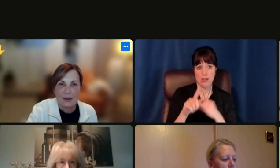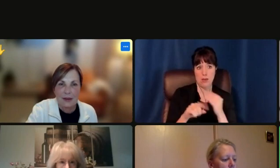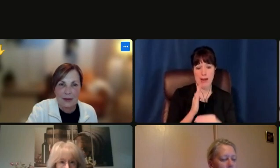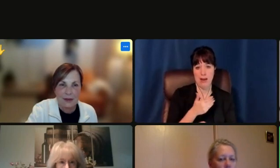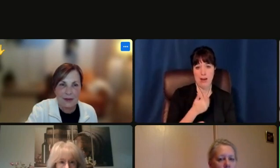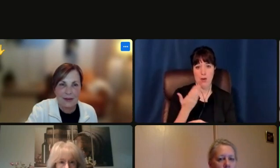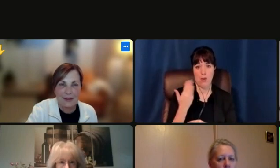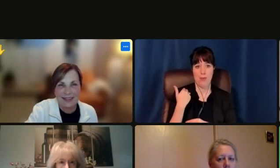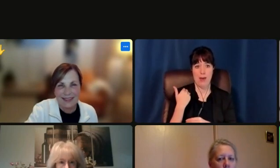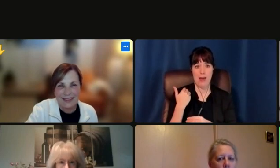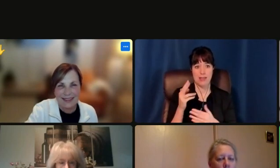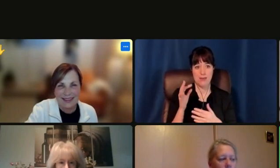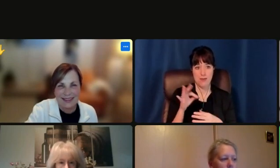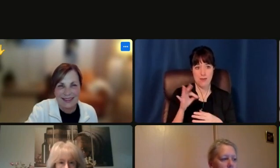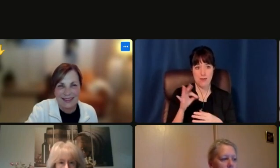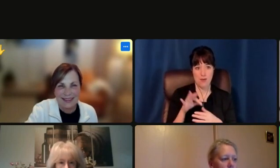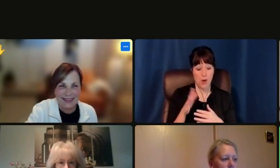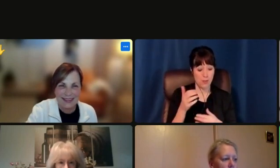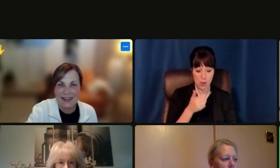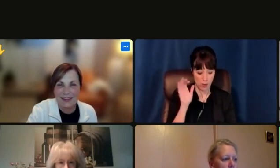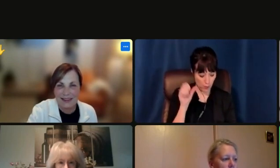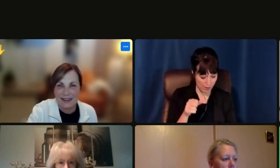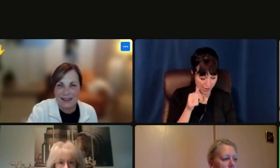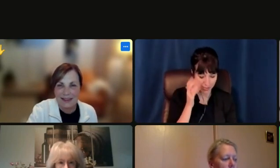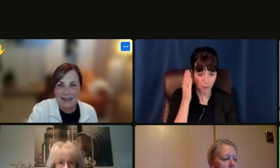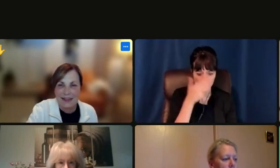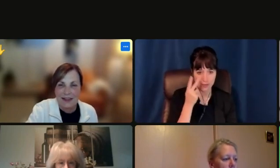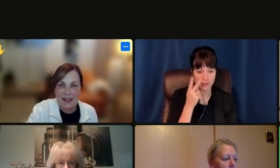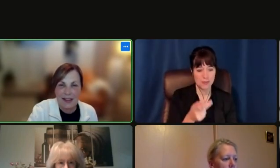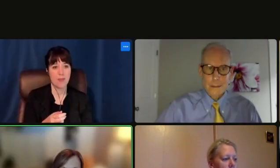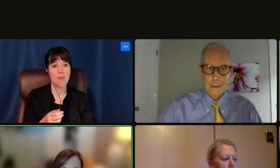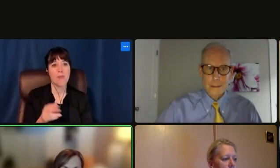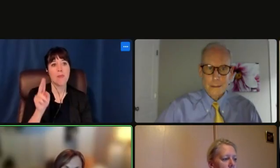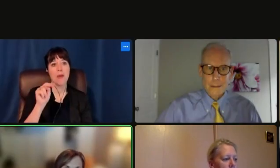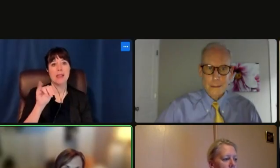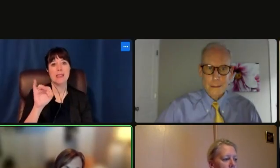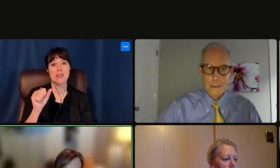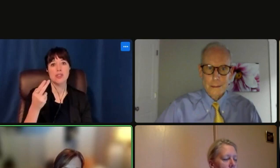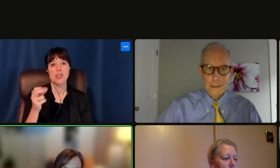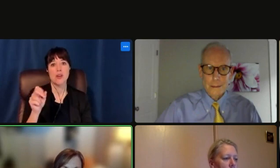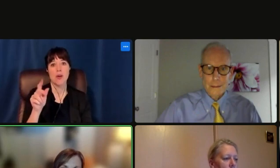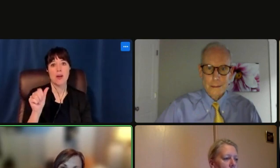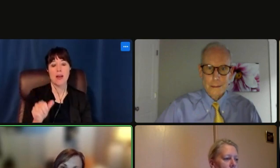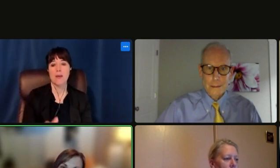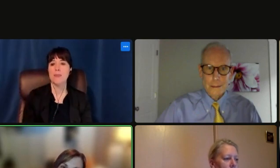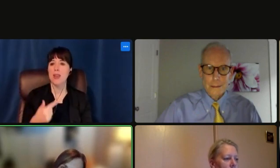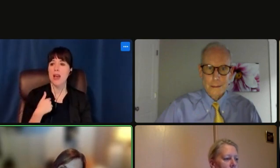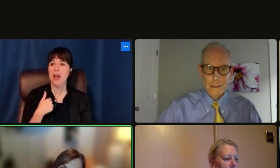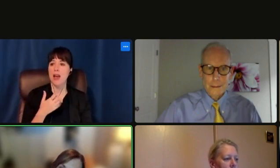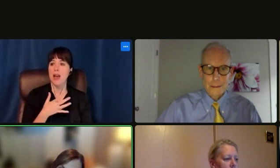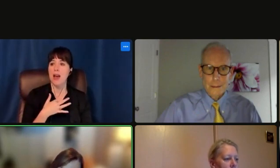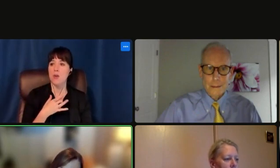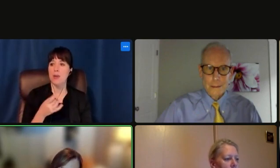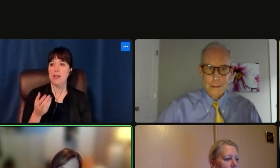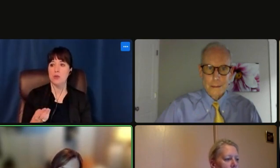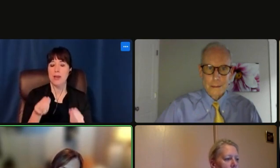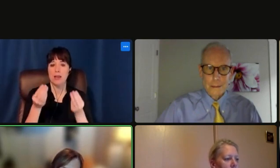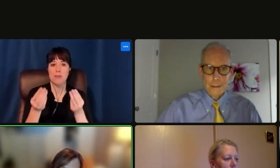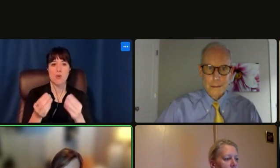head reading my document for a second. I didn't notice it. Thank you, Councillor Nishioka. Thank you. I would like to make a